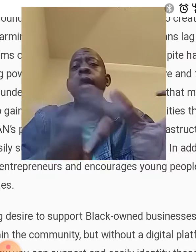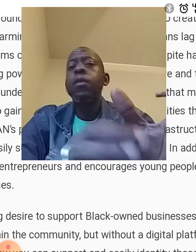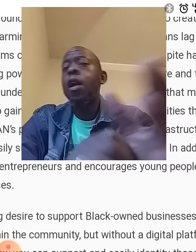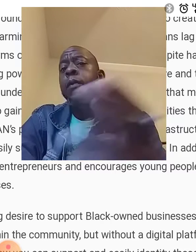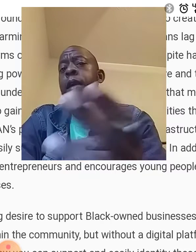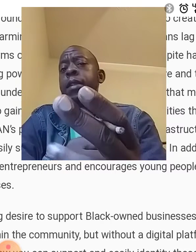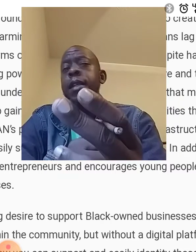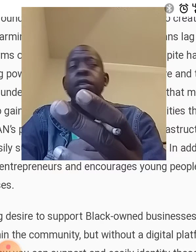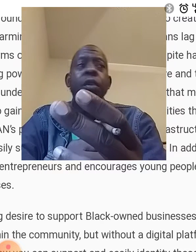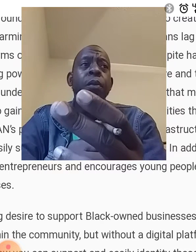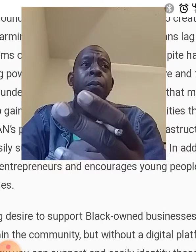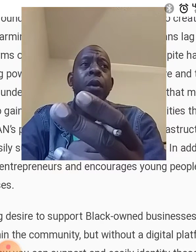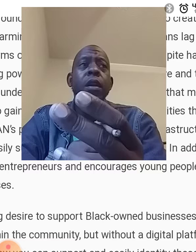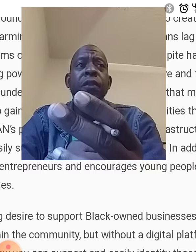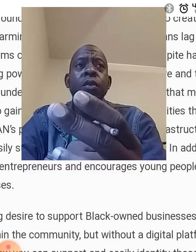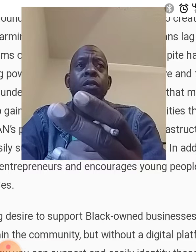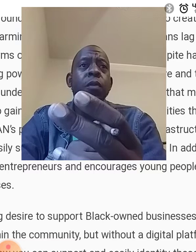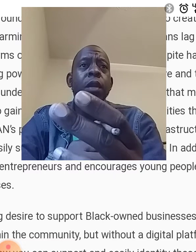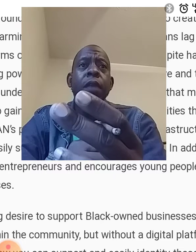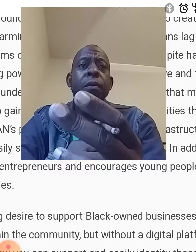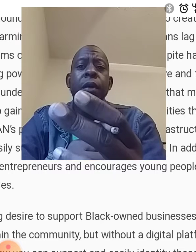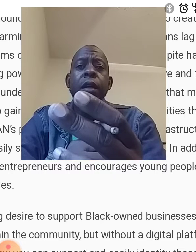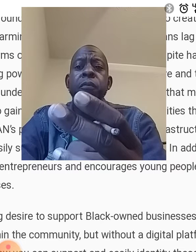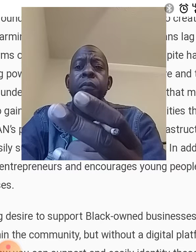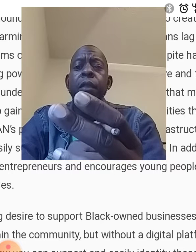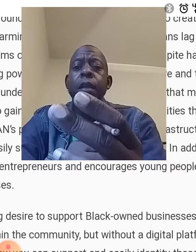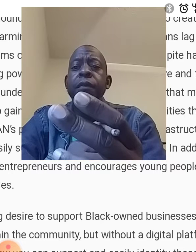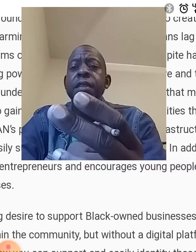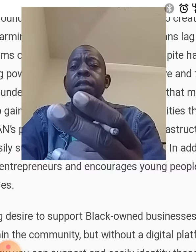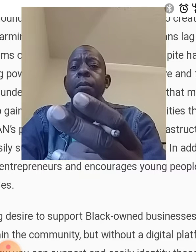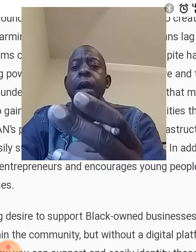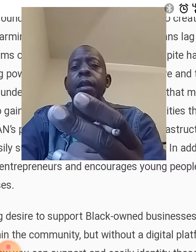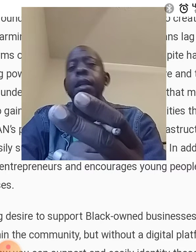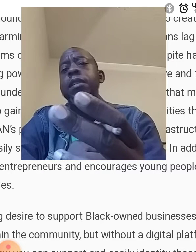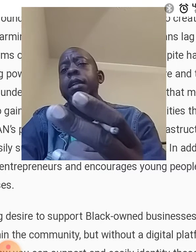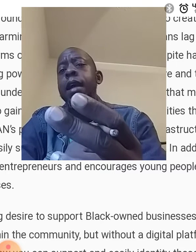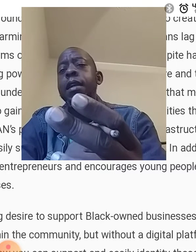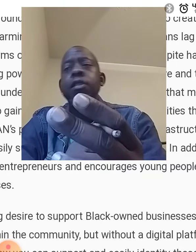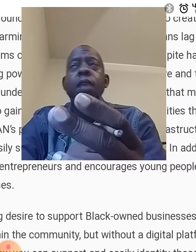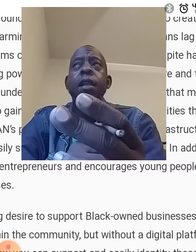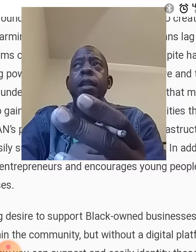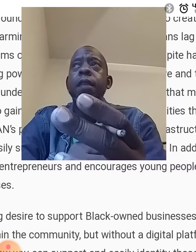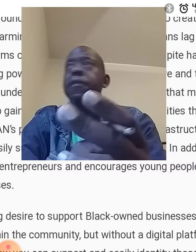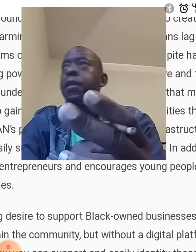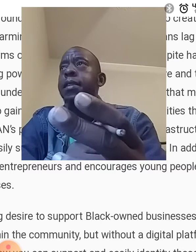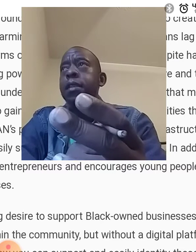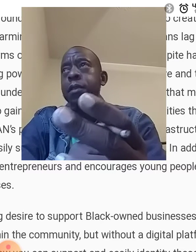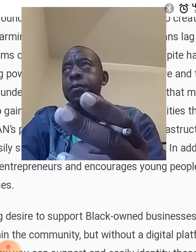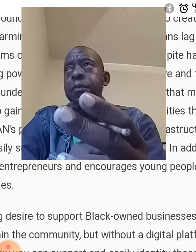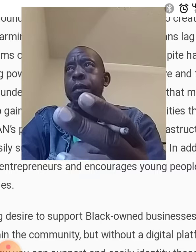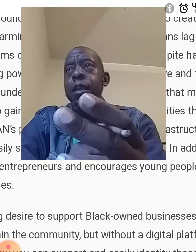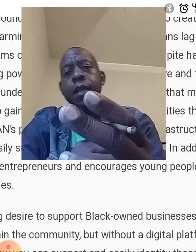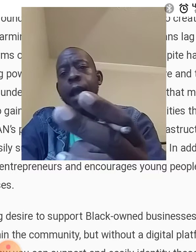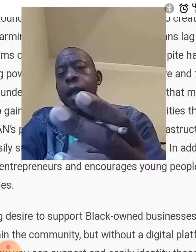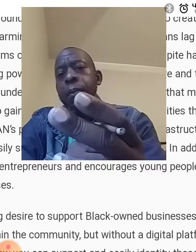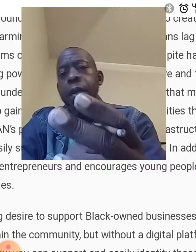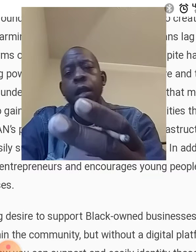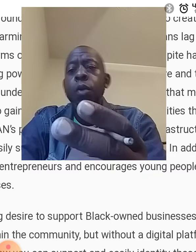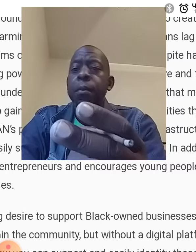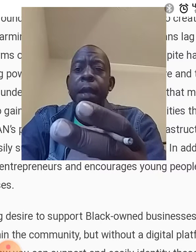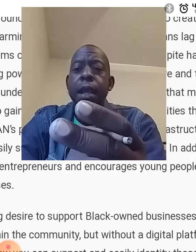we're not going to always disagree with point of views or whatever, but if you see somebody hustling out here trying to get it for themselves and